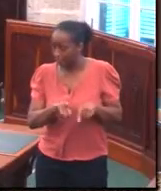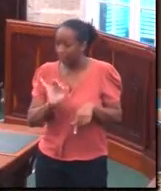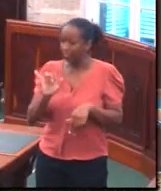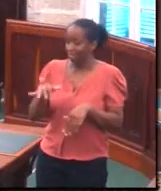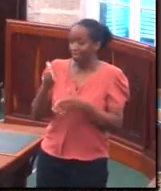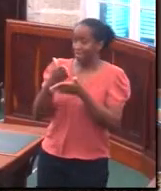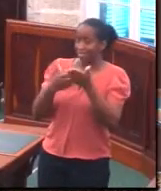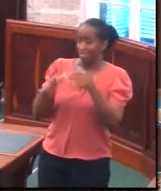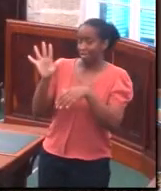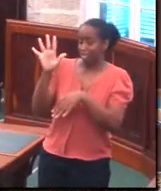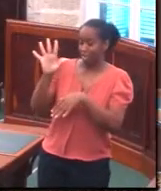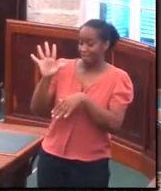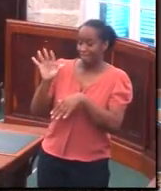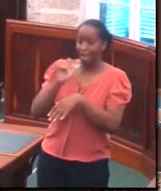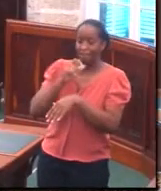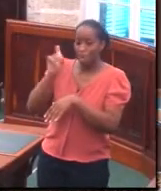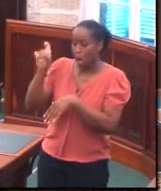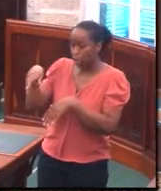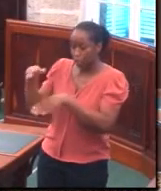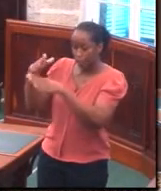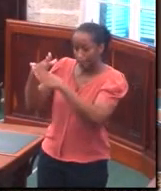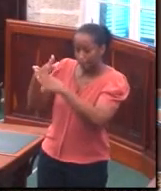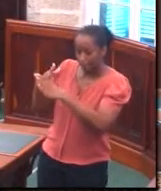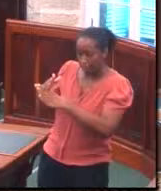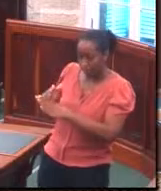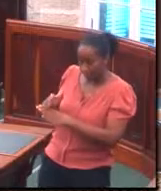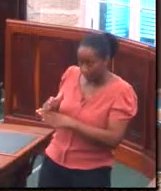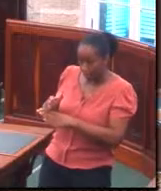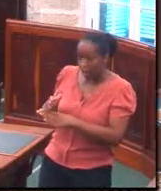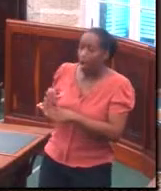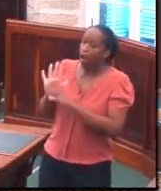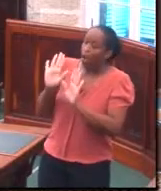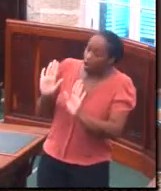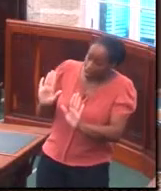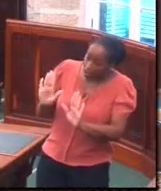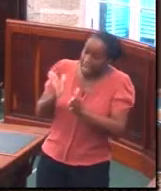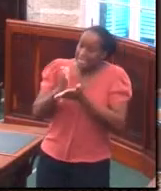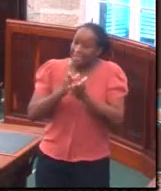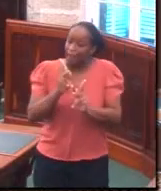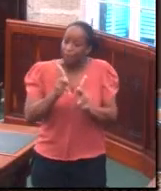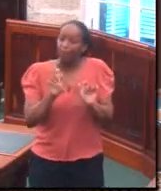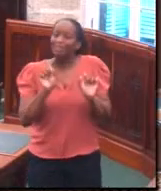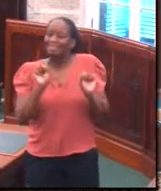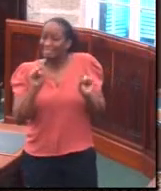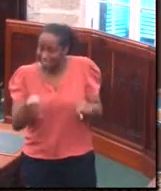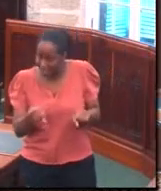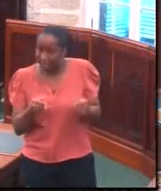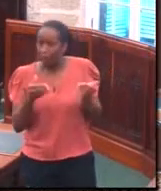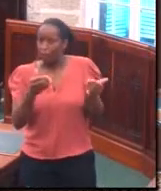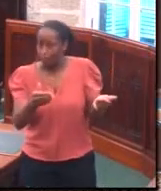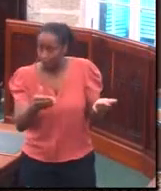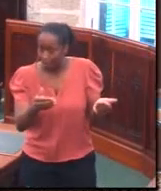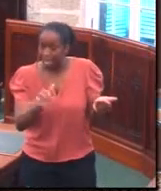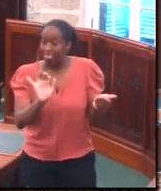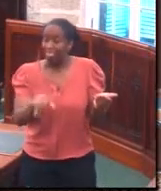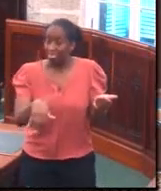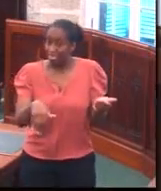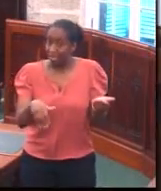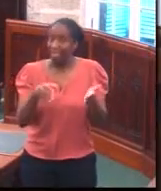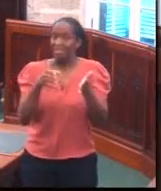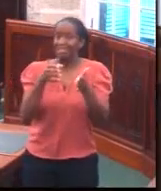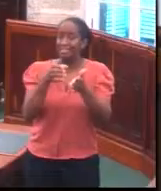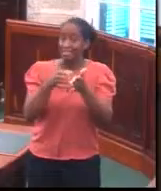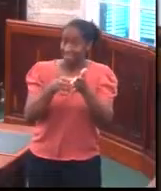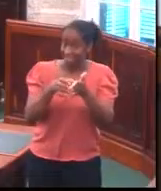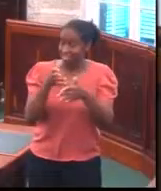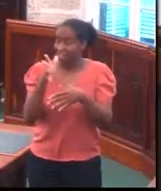And this is what has been deleted. What has been deleted, Your Honor, is that